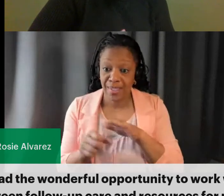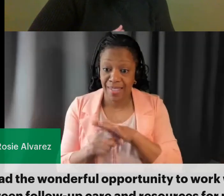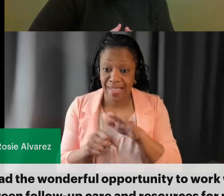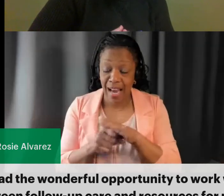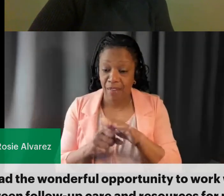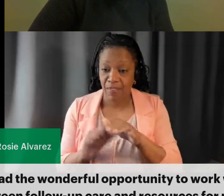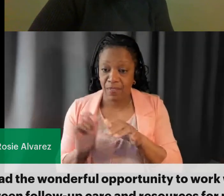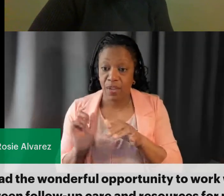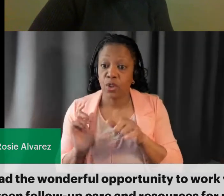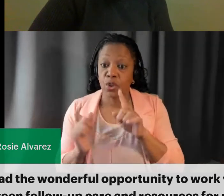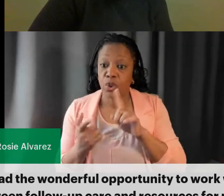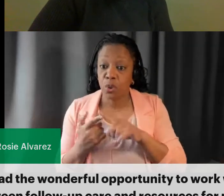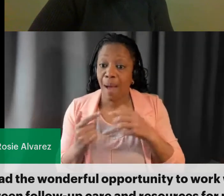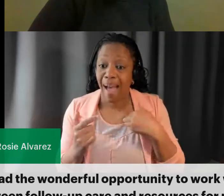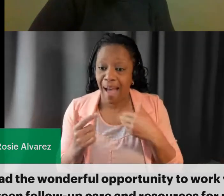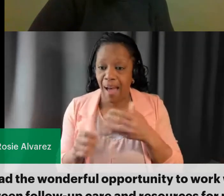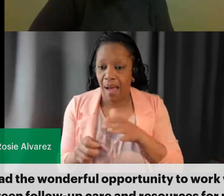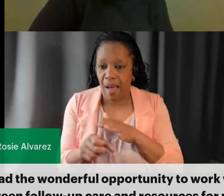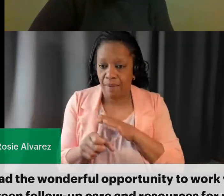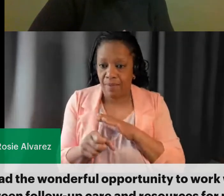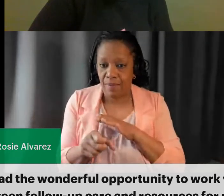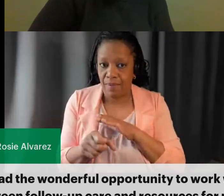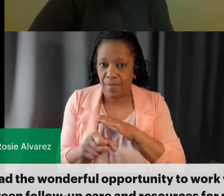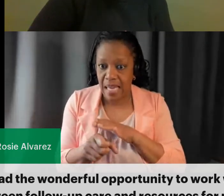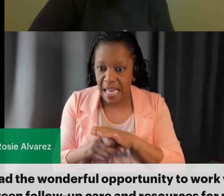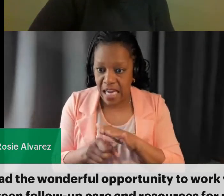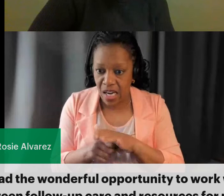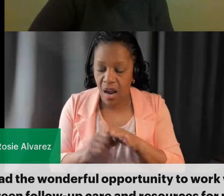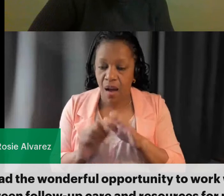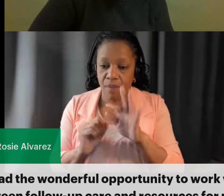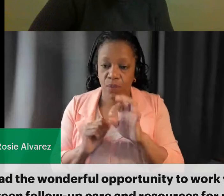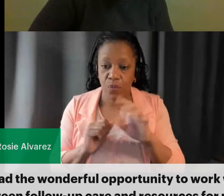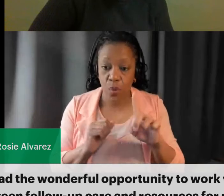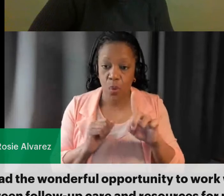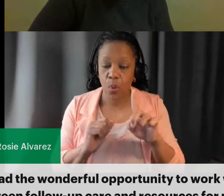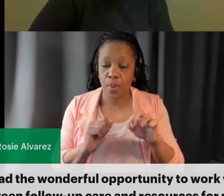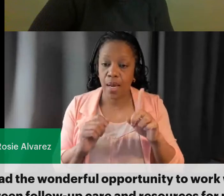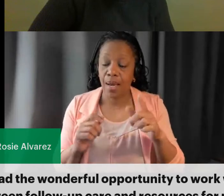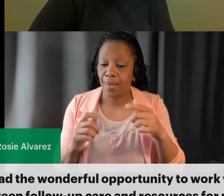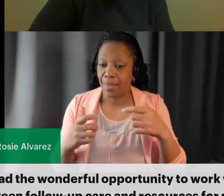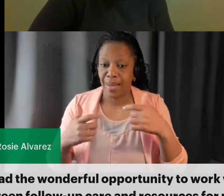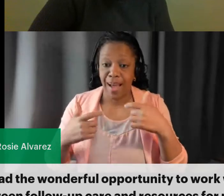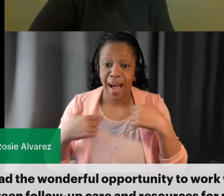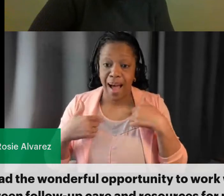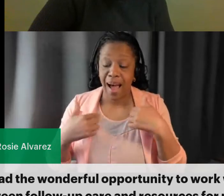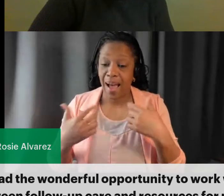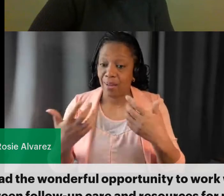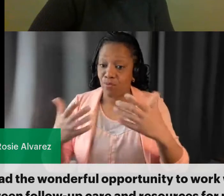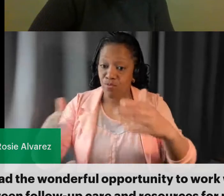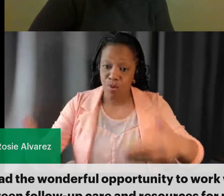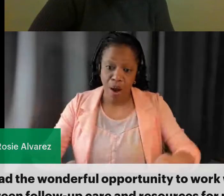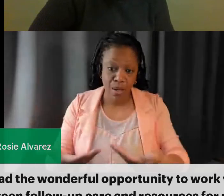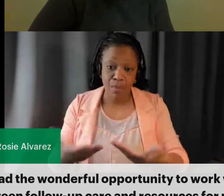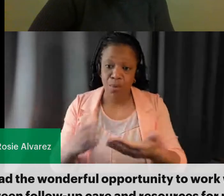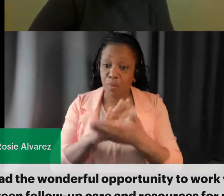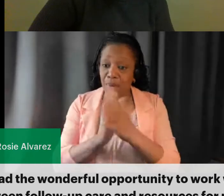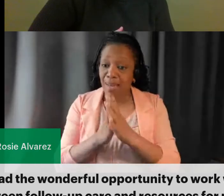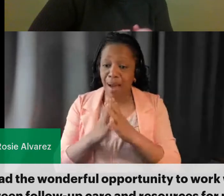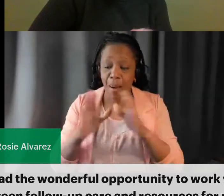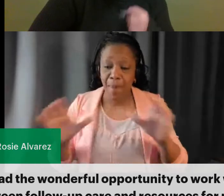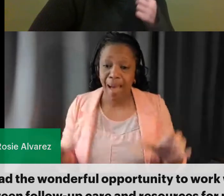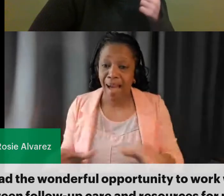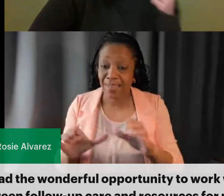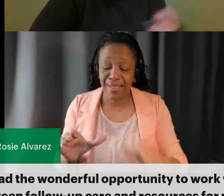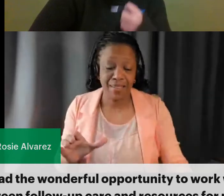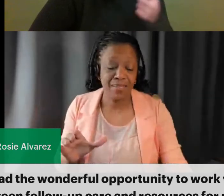insecurity yourself, I would call on you to become active, to learn more about the barriers that folks face